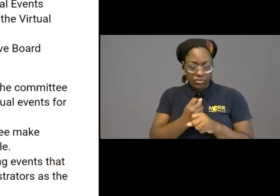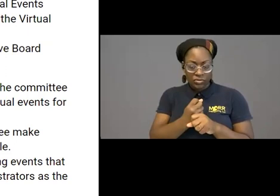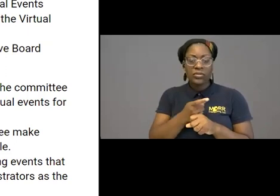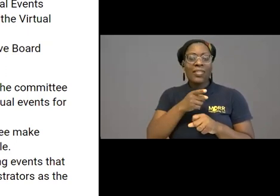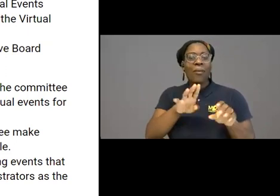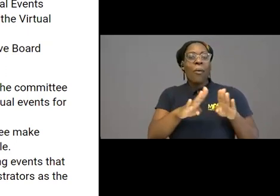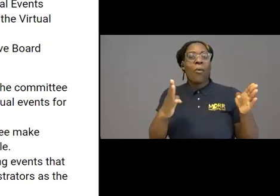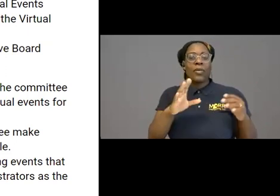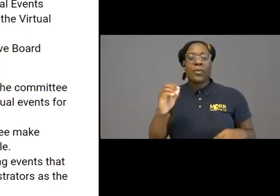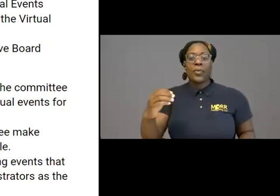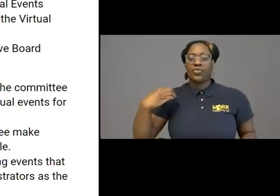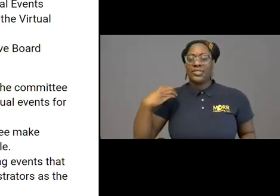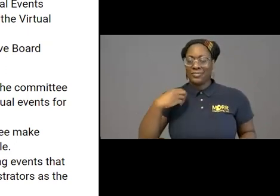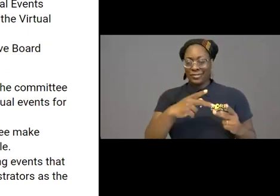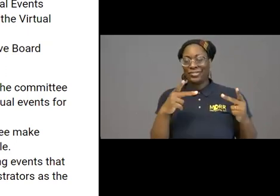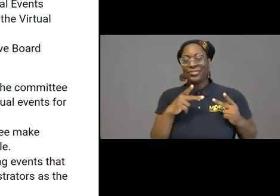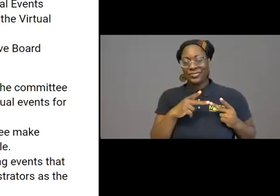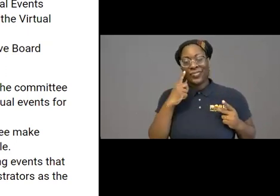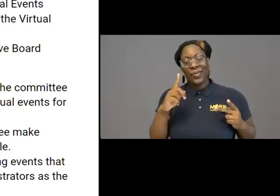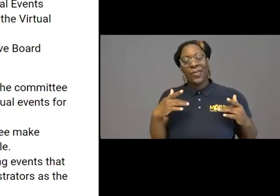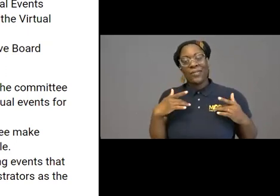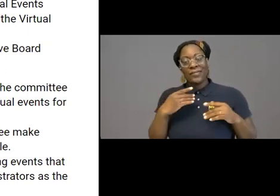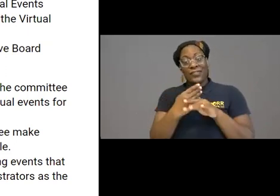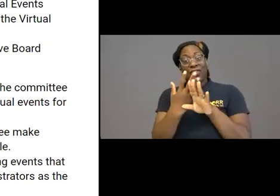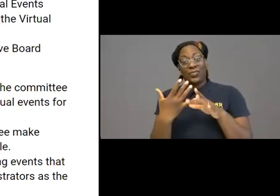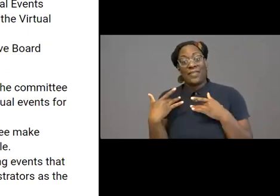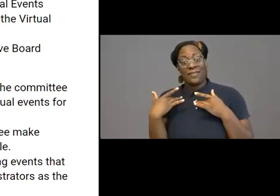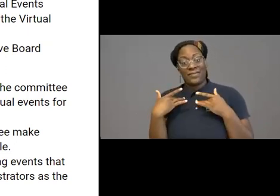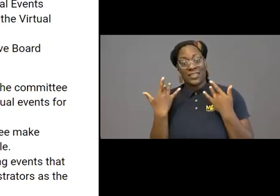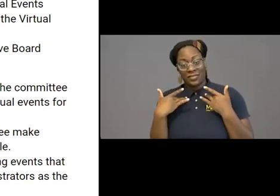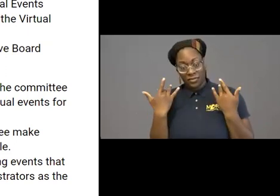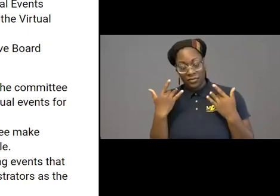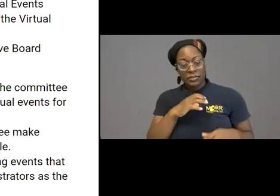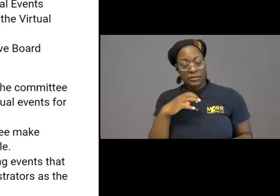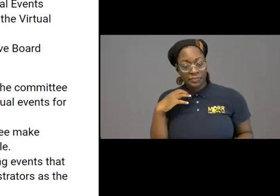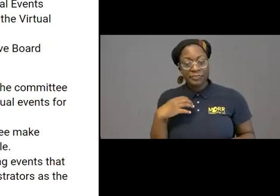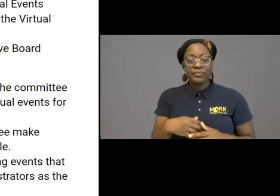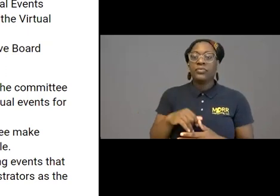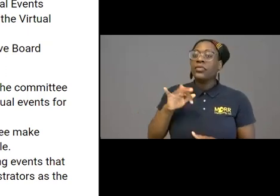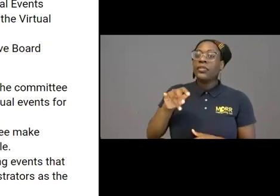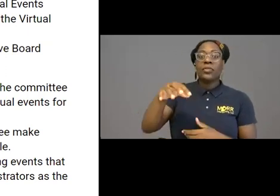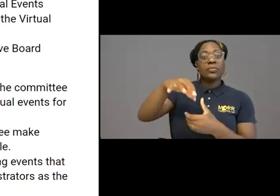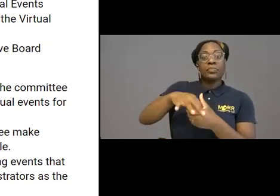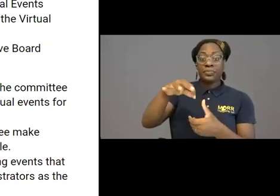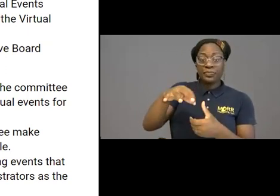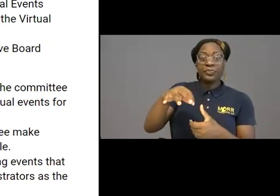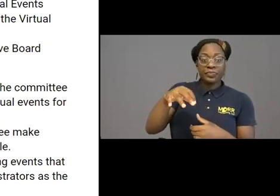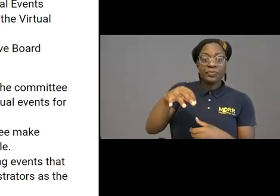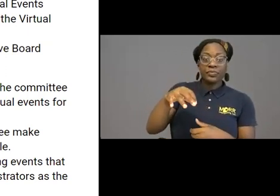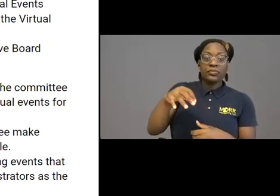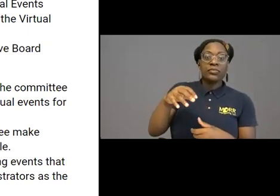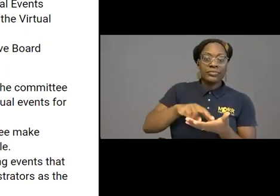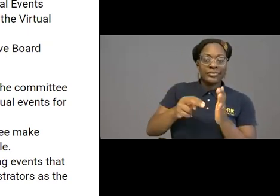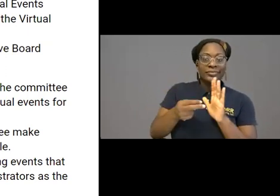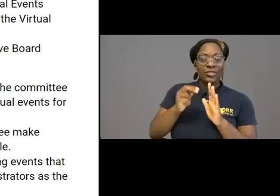following year, when I rotate off the board, you would work as the chair of the committee, and you would be working with a new co-chair. So the committee